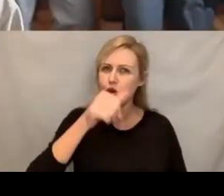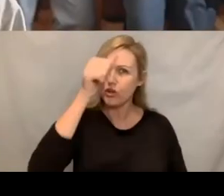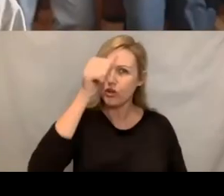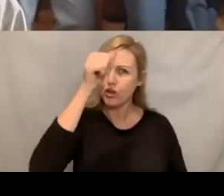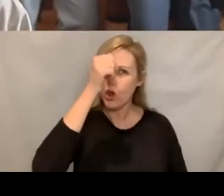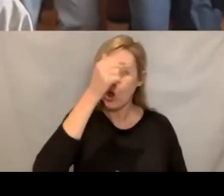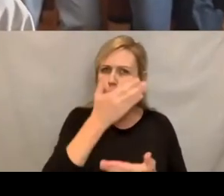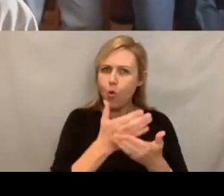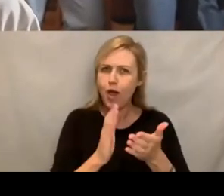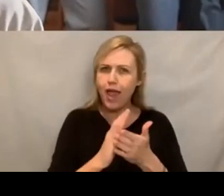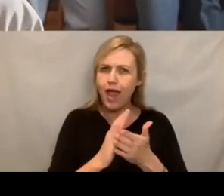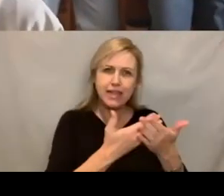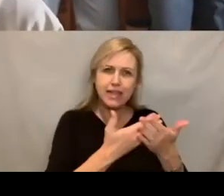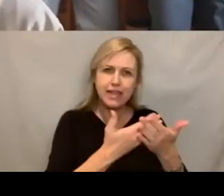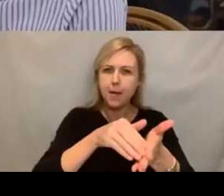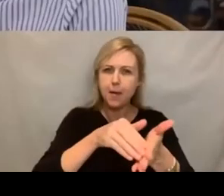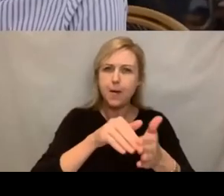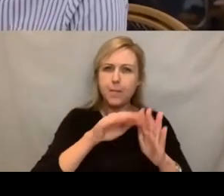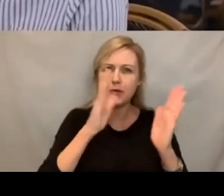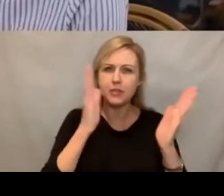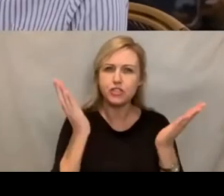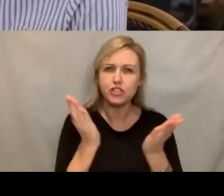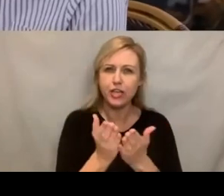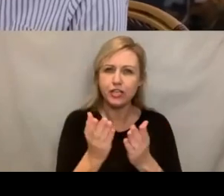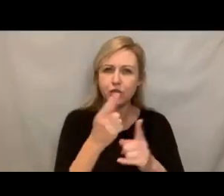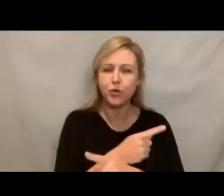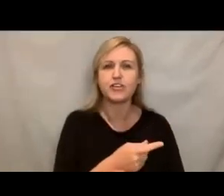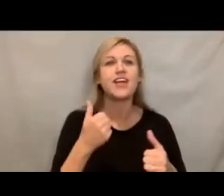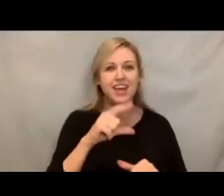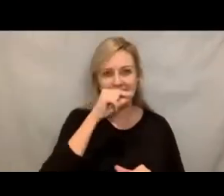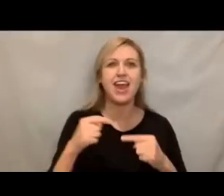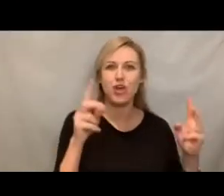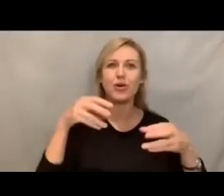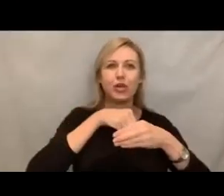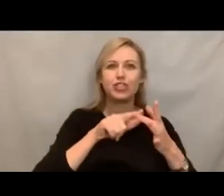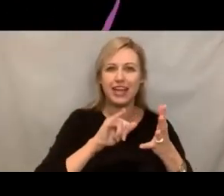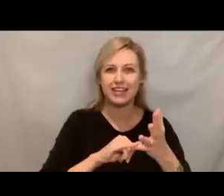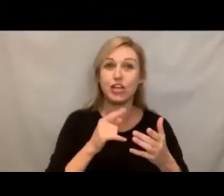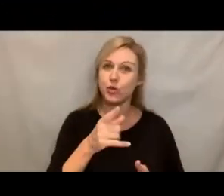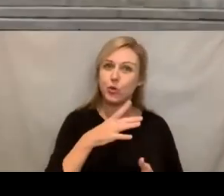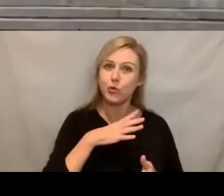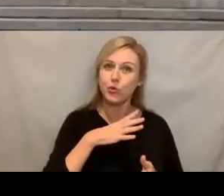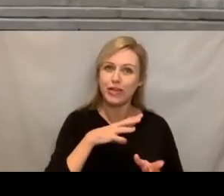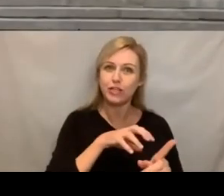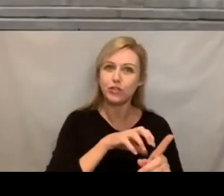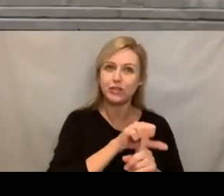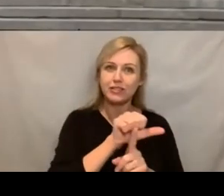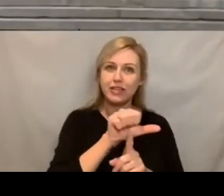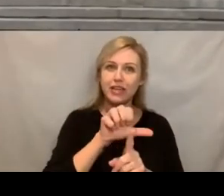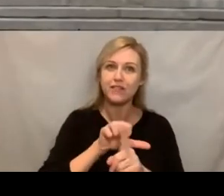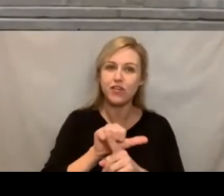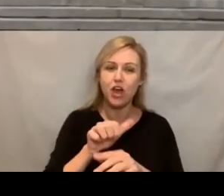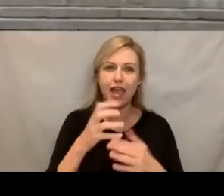sociology can help change the world? Enter the inclusion is competition. Identify an issue on disability and